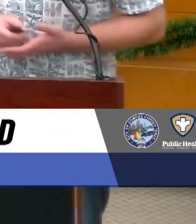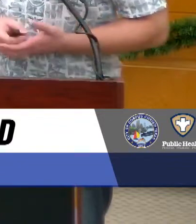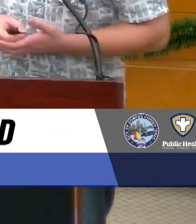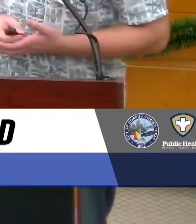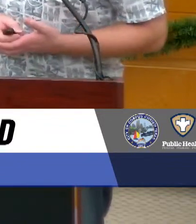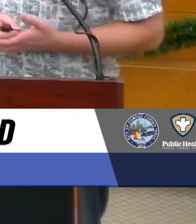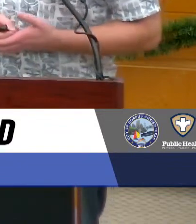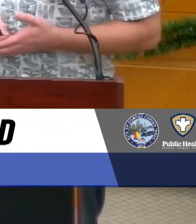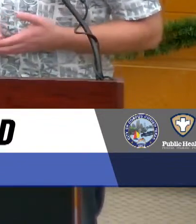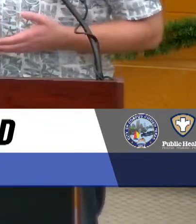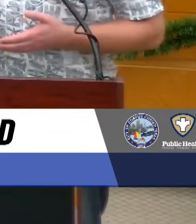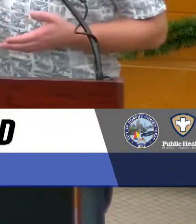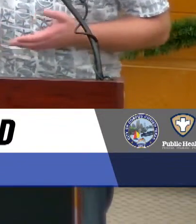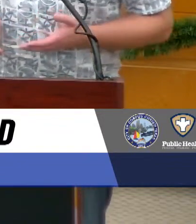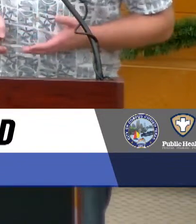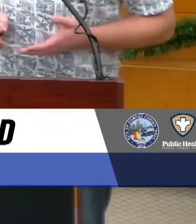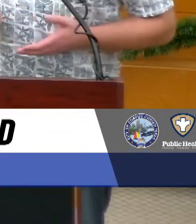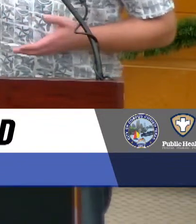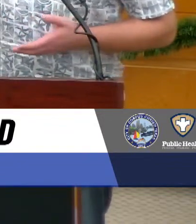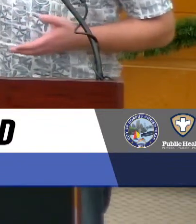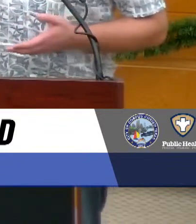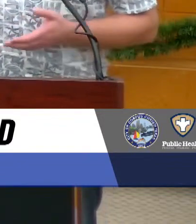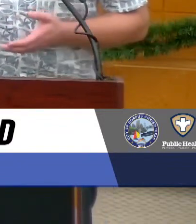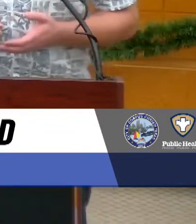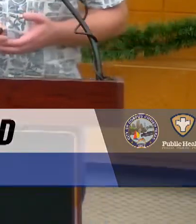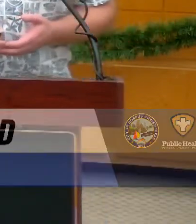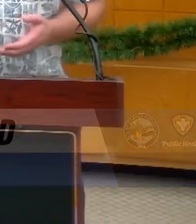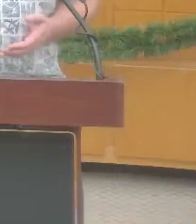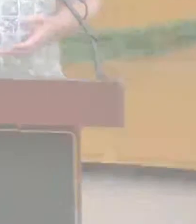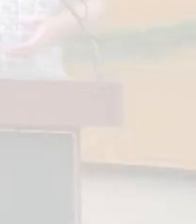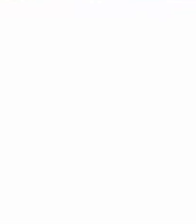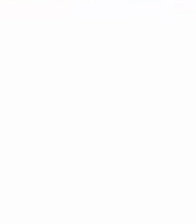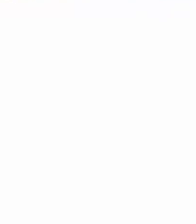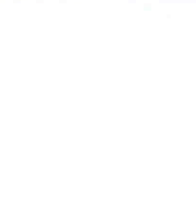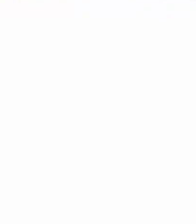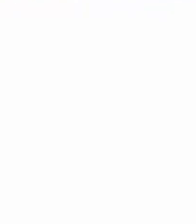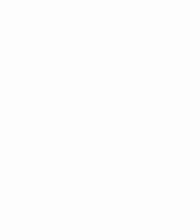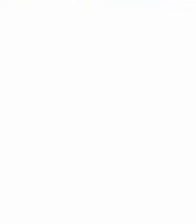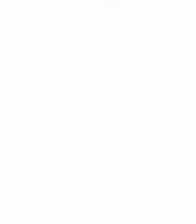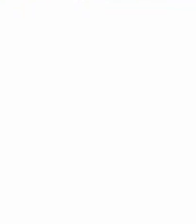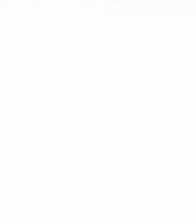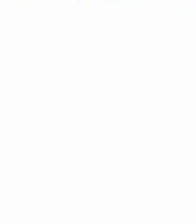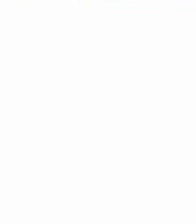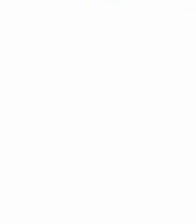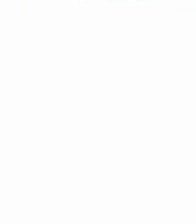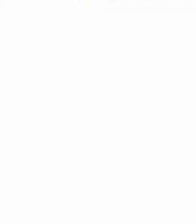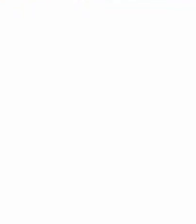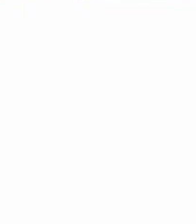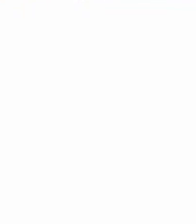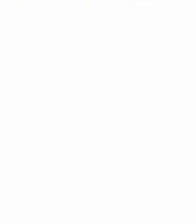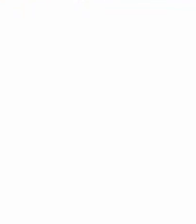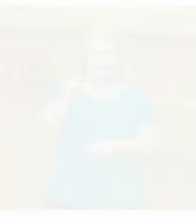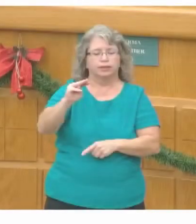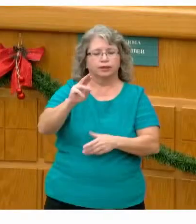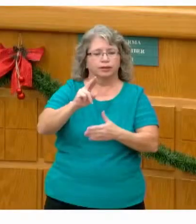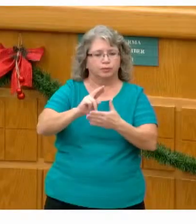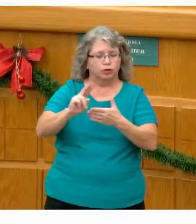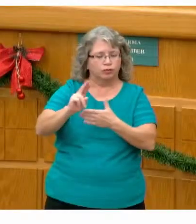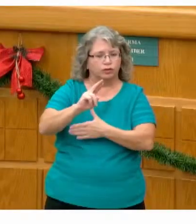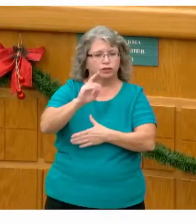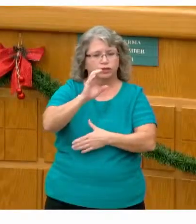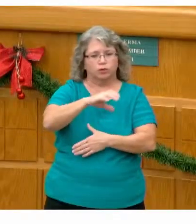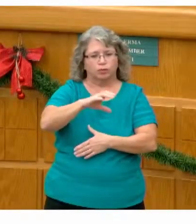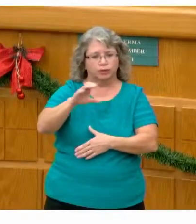here to deliver the weekly pandemic report. I'm here to speak to you on behalf of the Texas A&M University